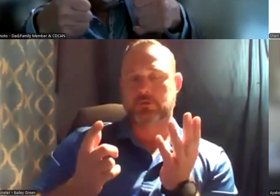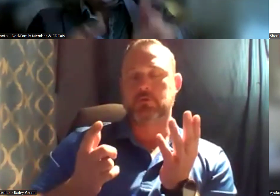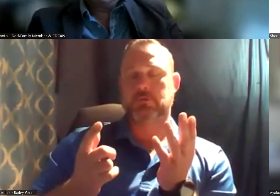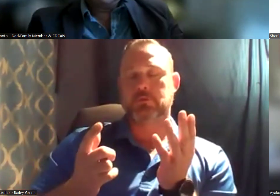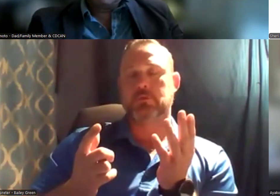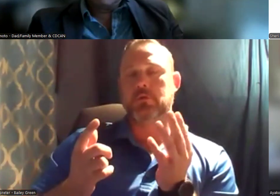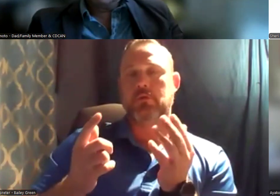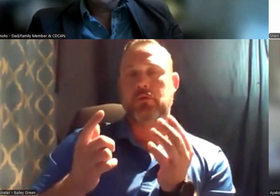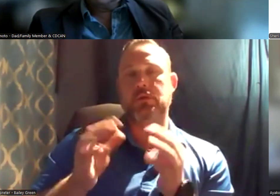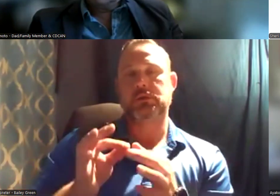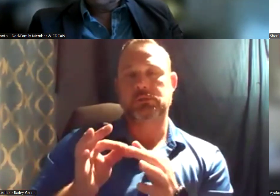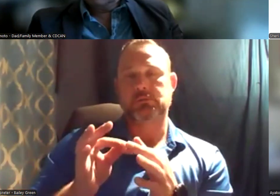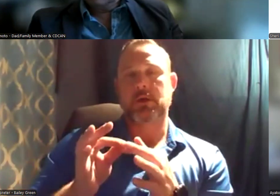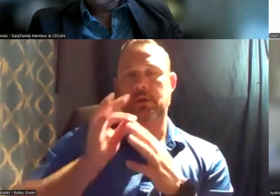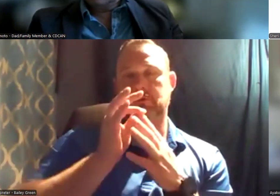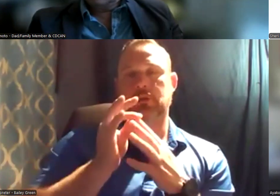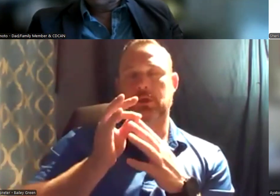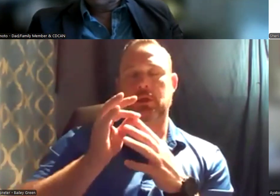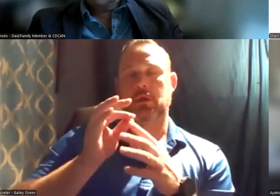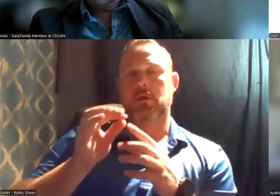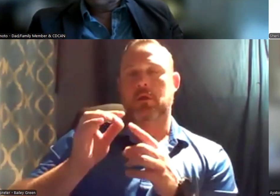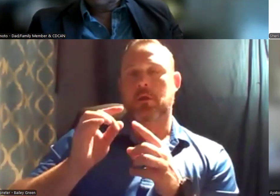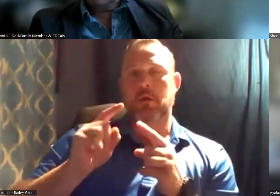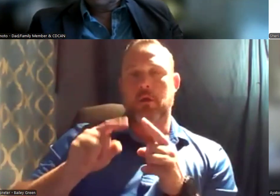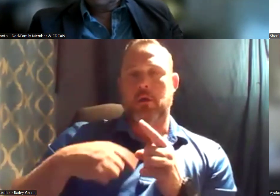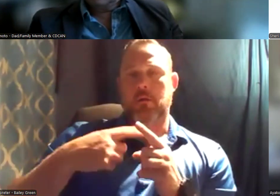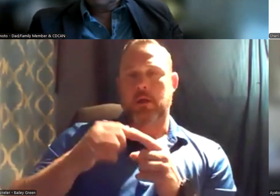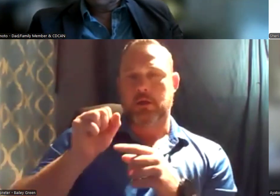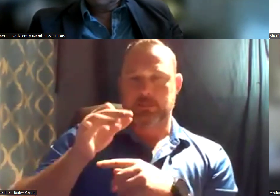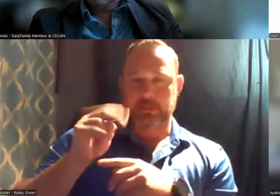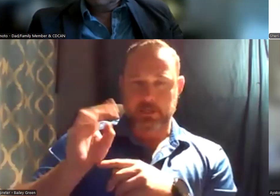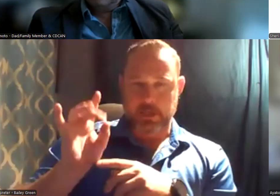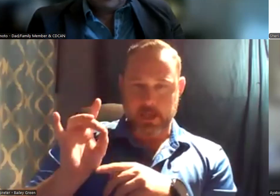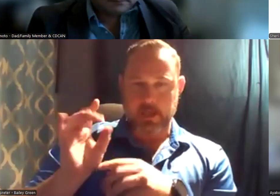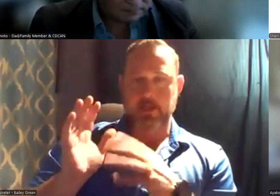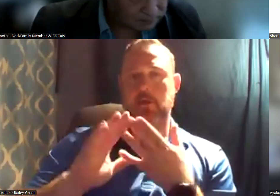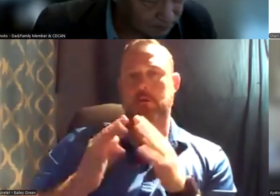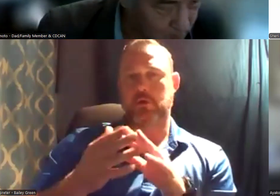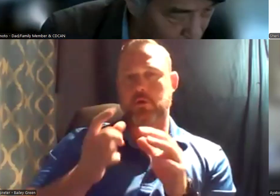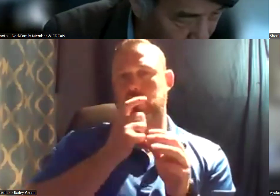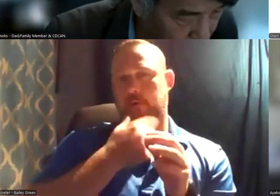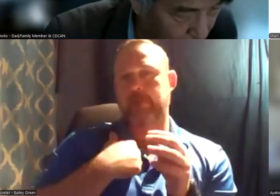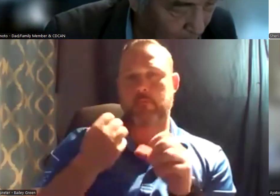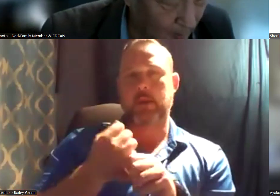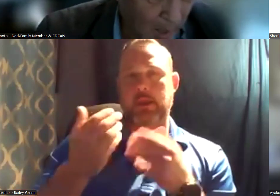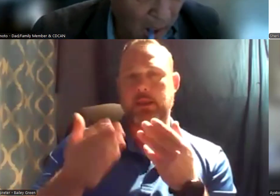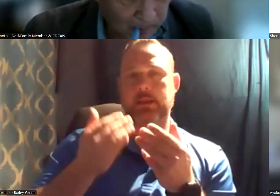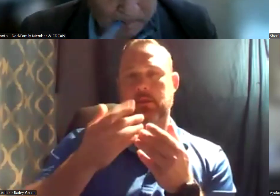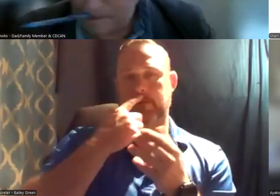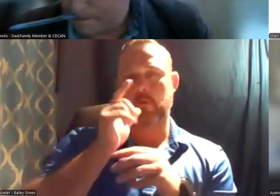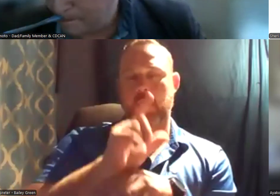too, especially with regards to Section 8 and the communities that have made it easier for